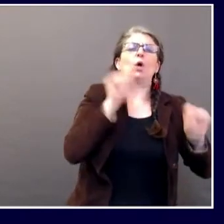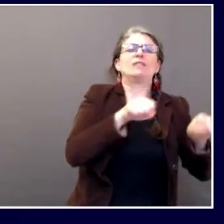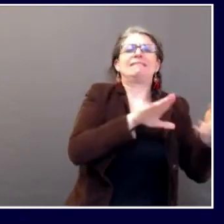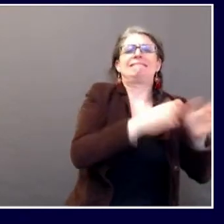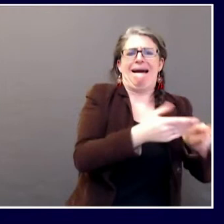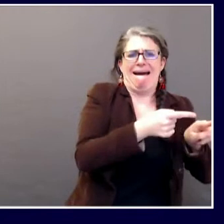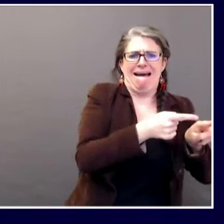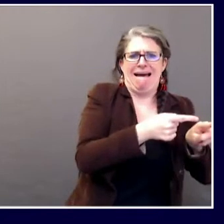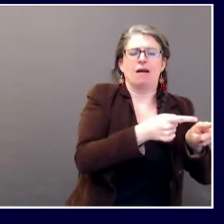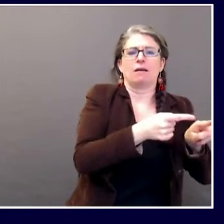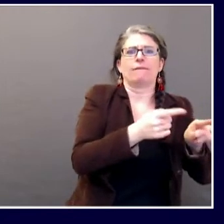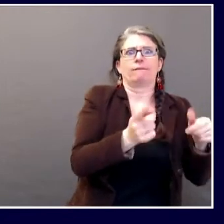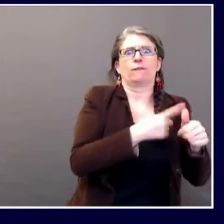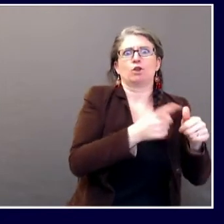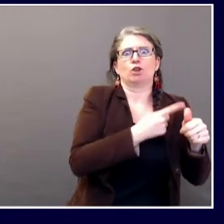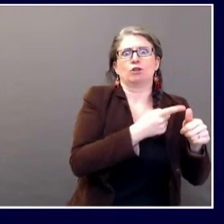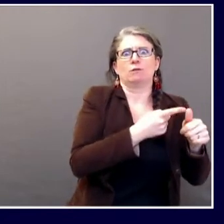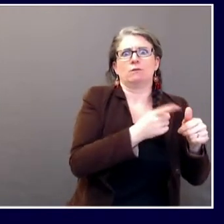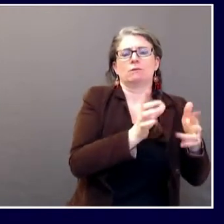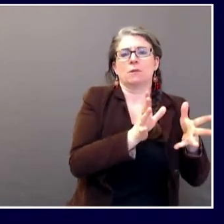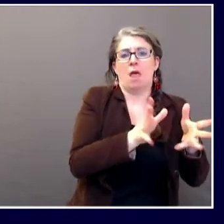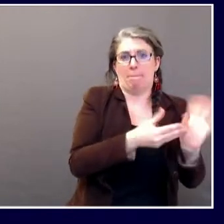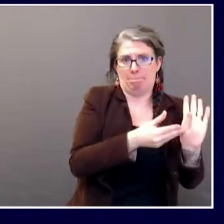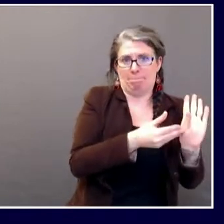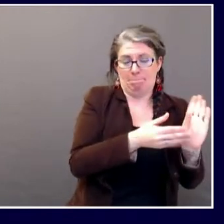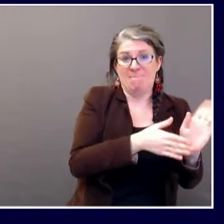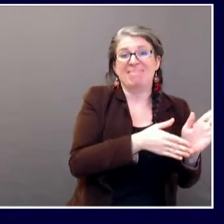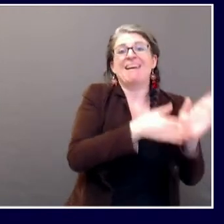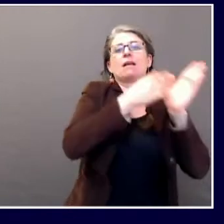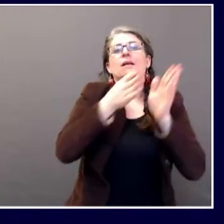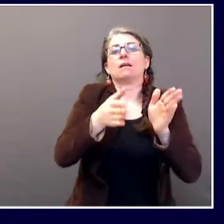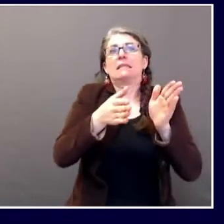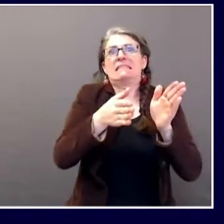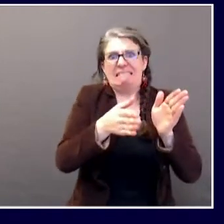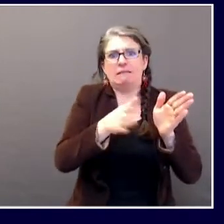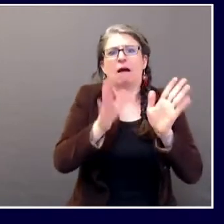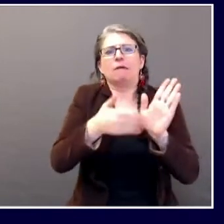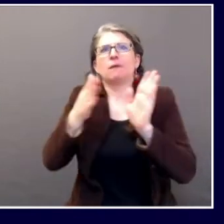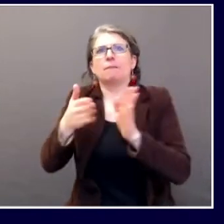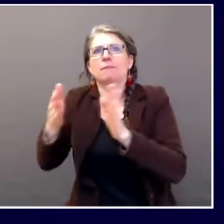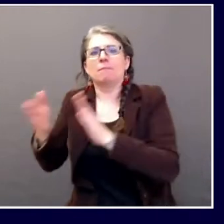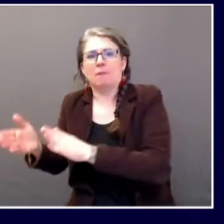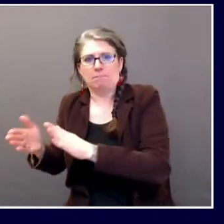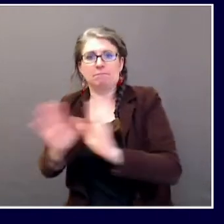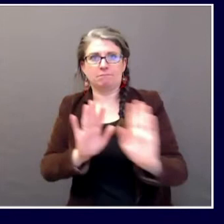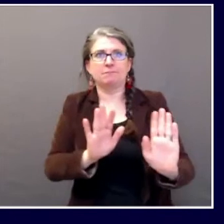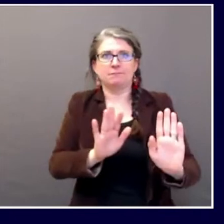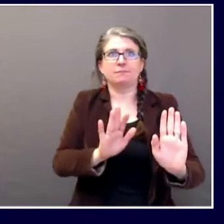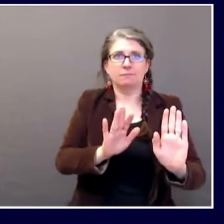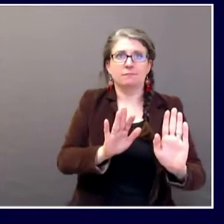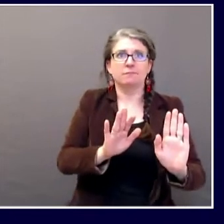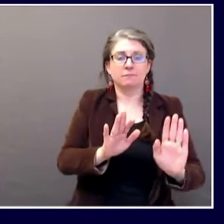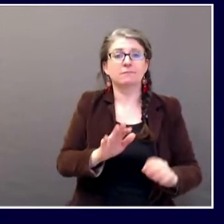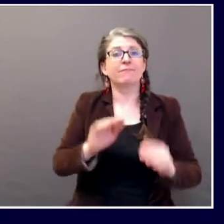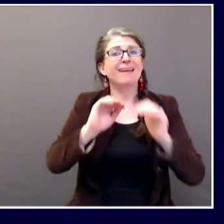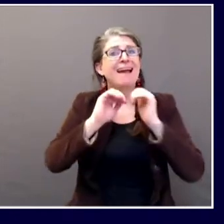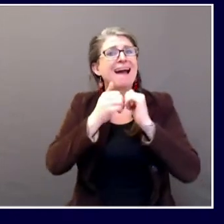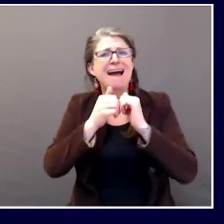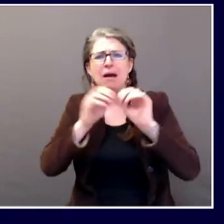own COVID-19 vaccine or vaccination website. The best way to get to that is to Google Maine COVID-19